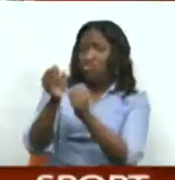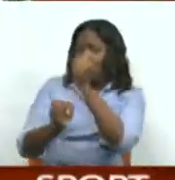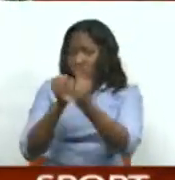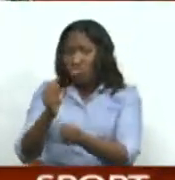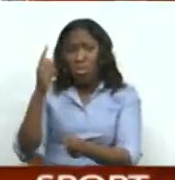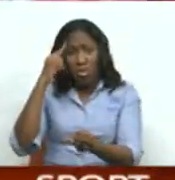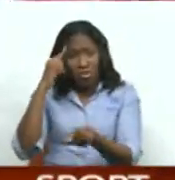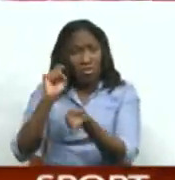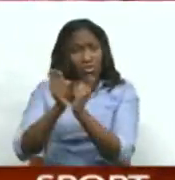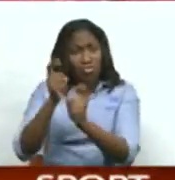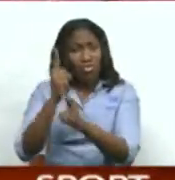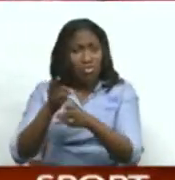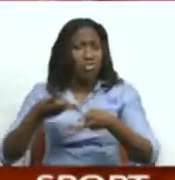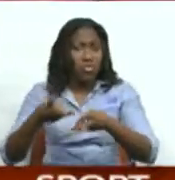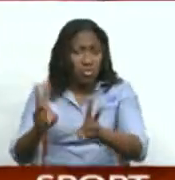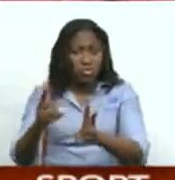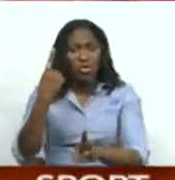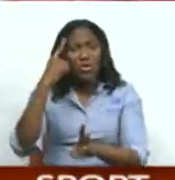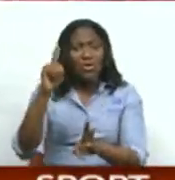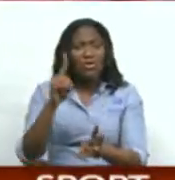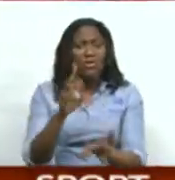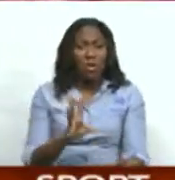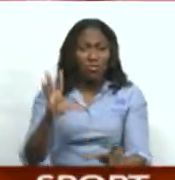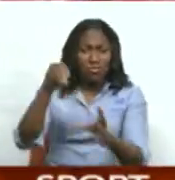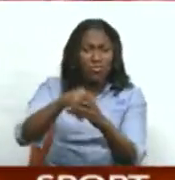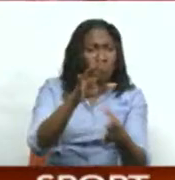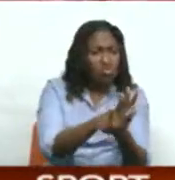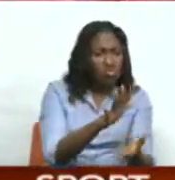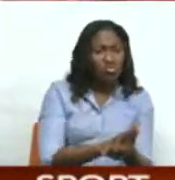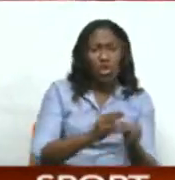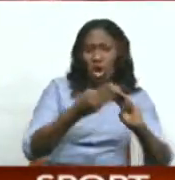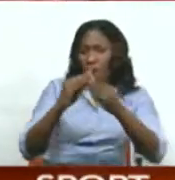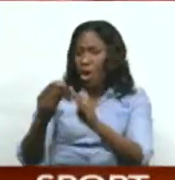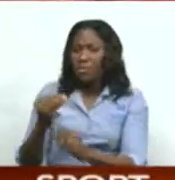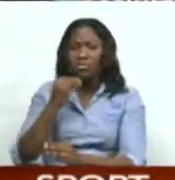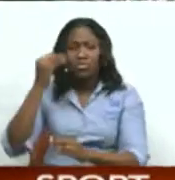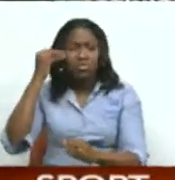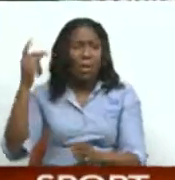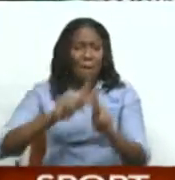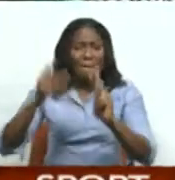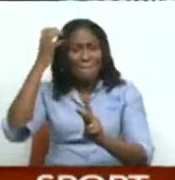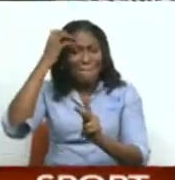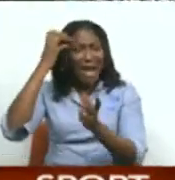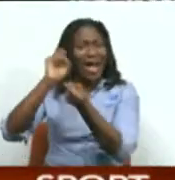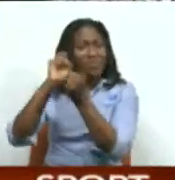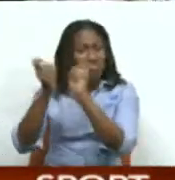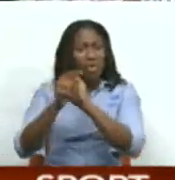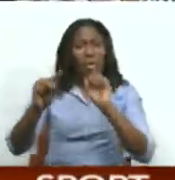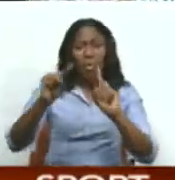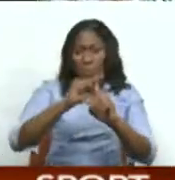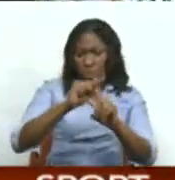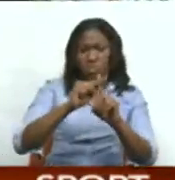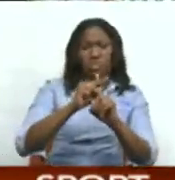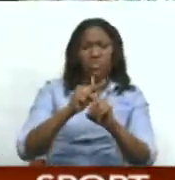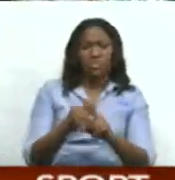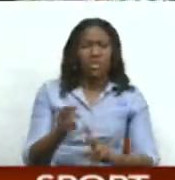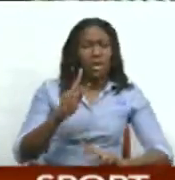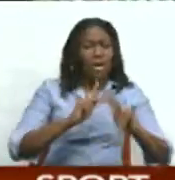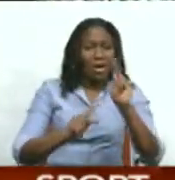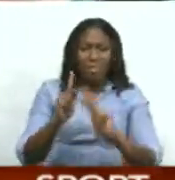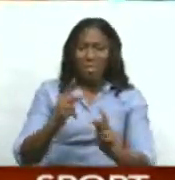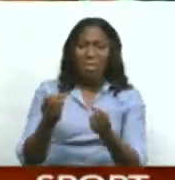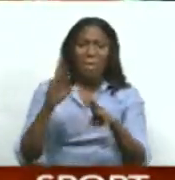Sport was birthed to get into schools, communities, households, and minds to change common misconceptions about